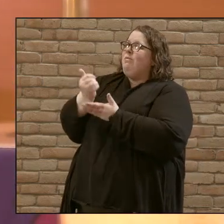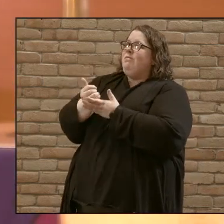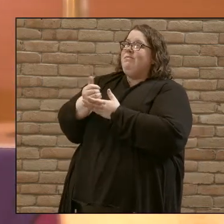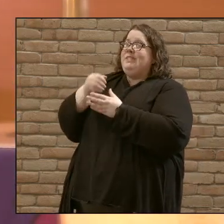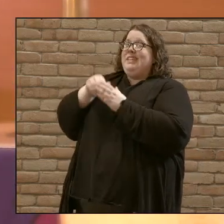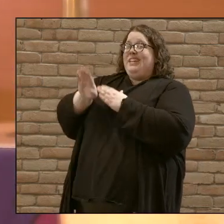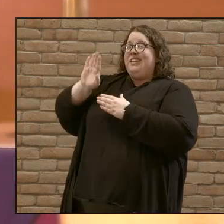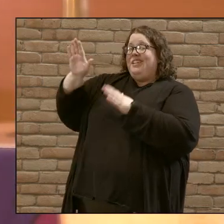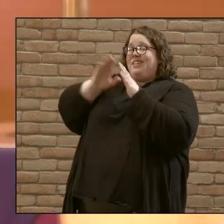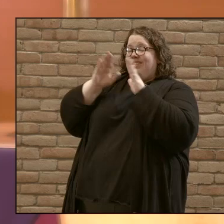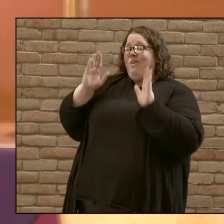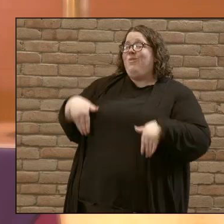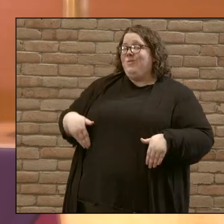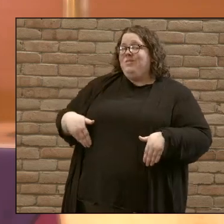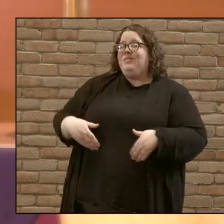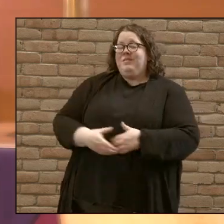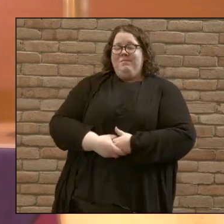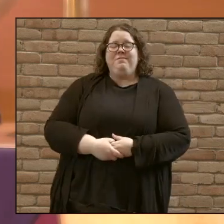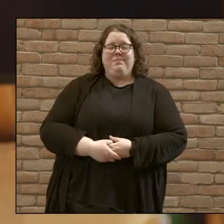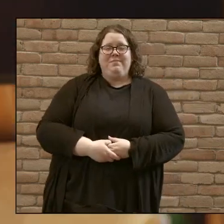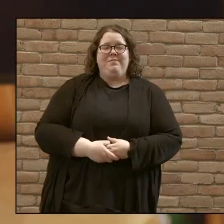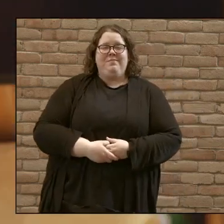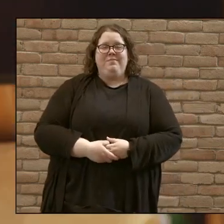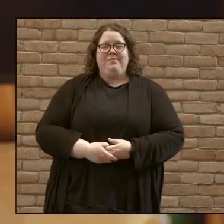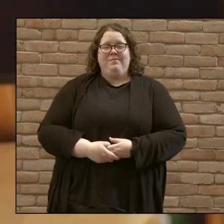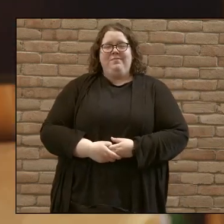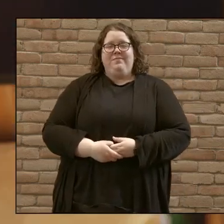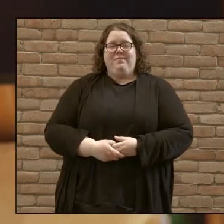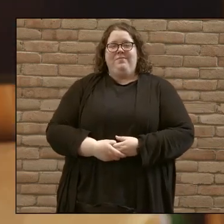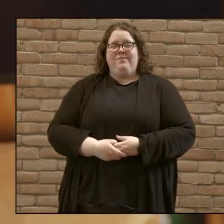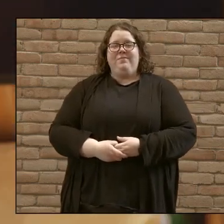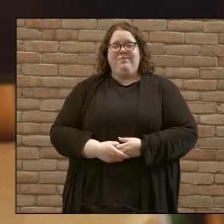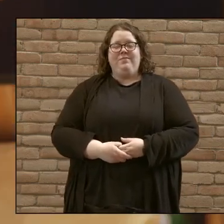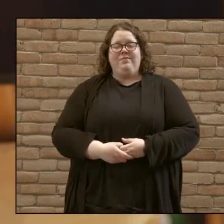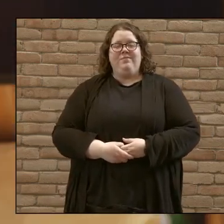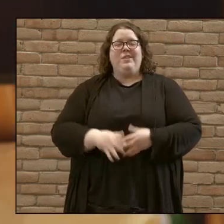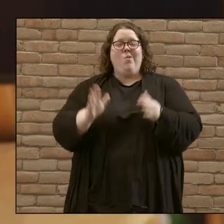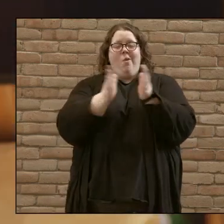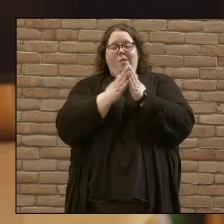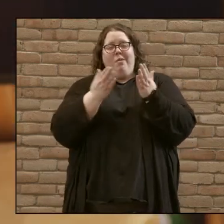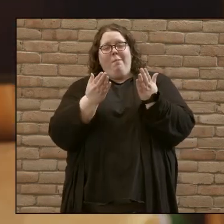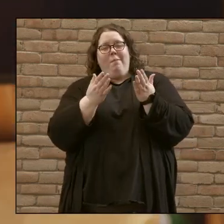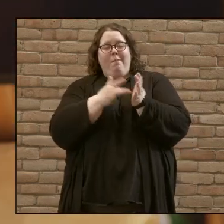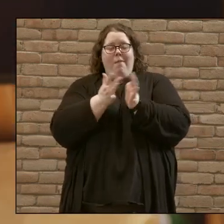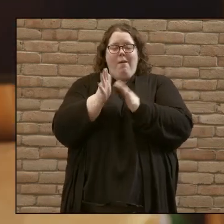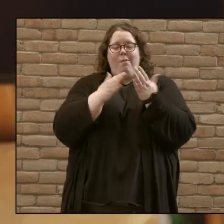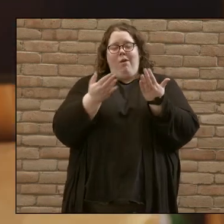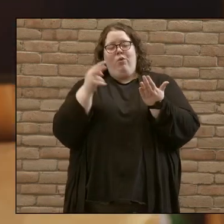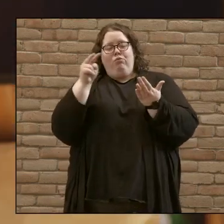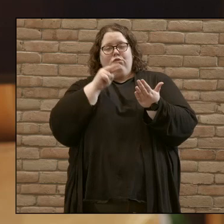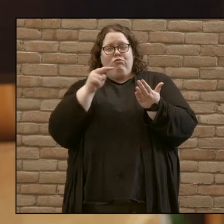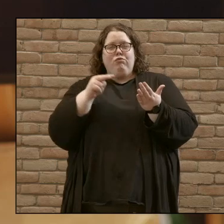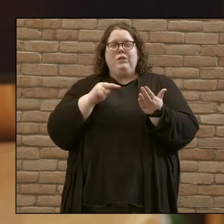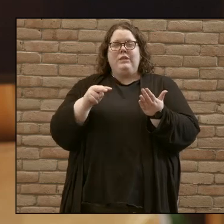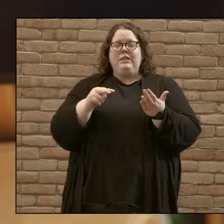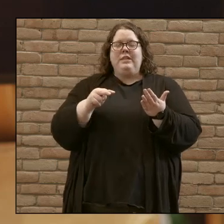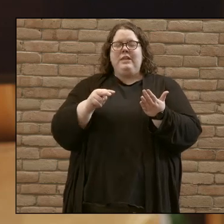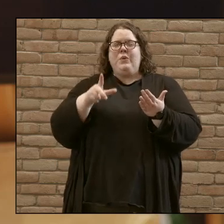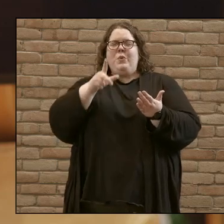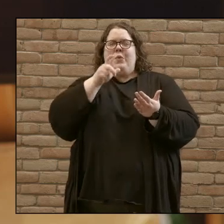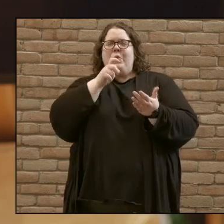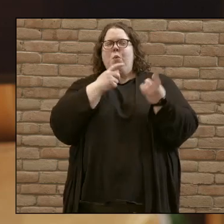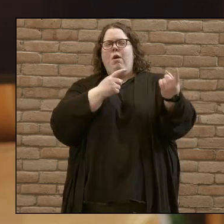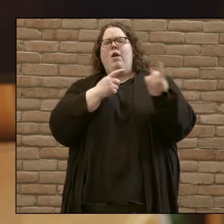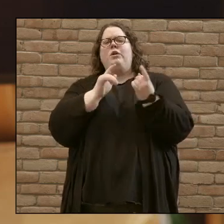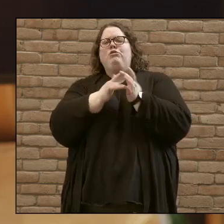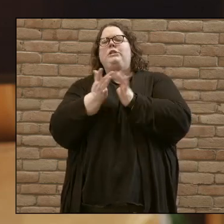house. You know, in this text, as we read this, who came to Jesus, I'm also